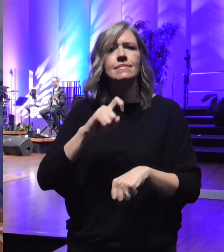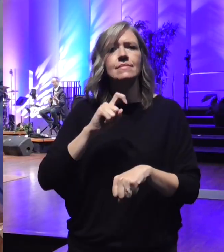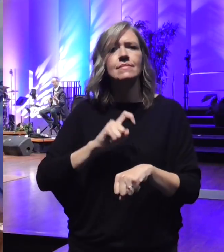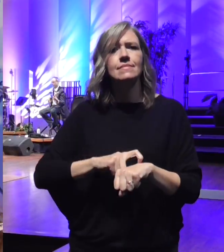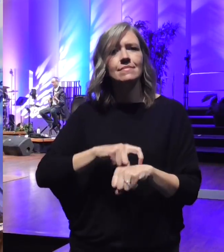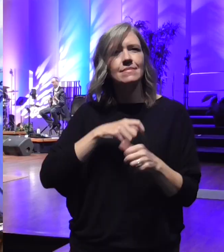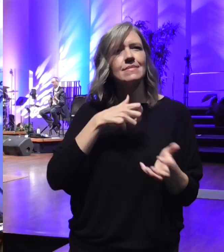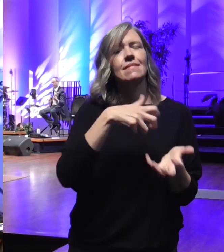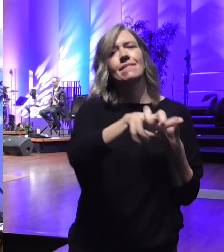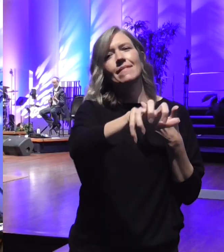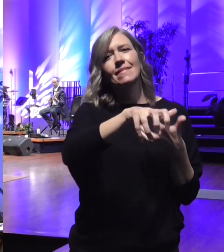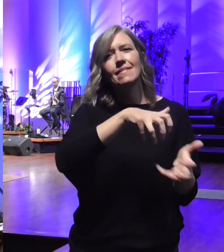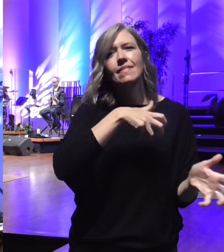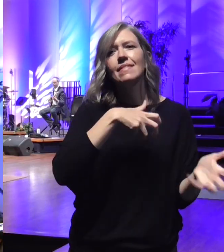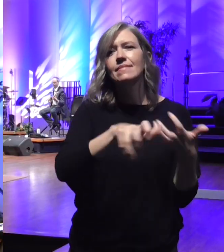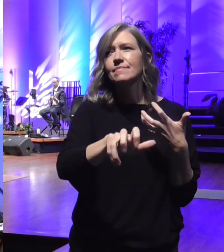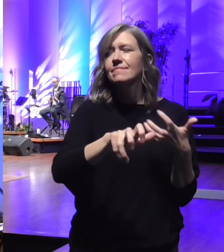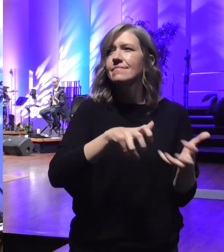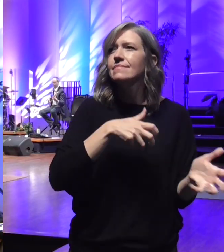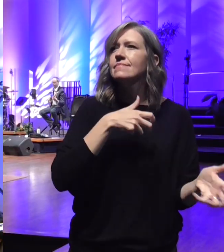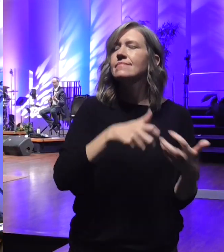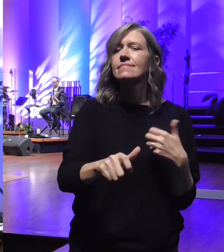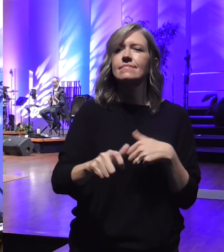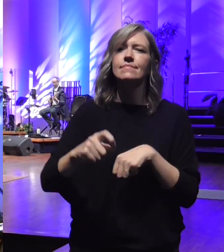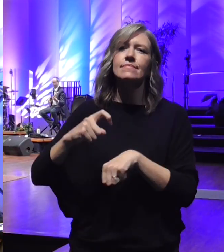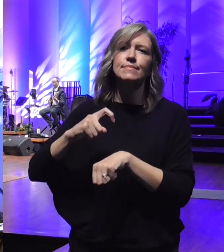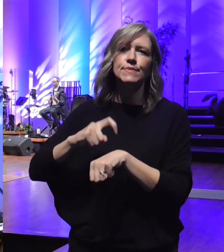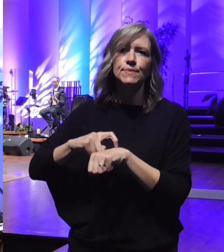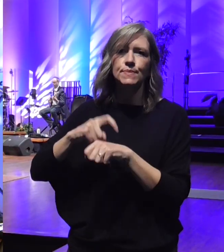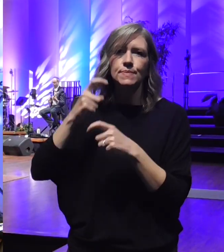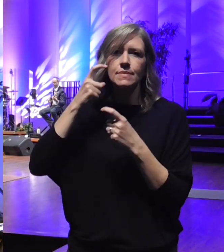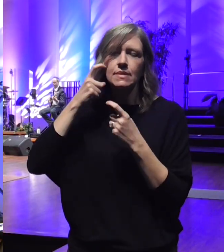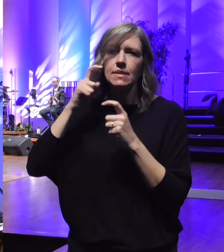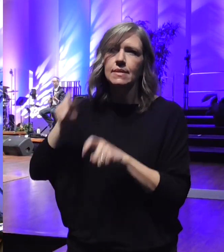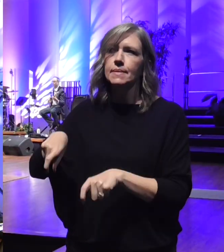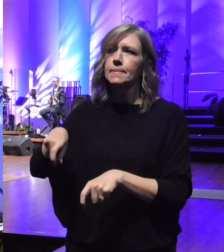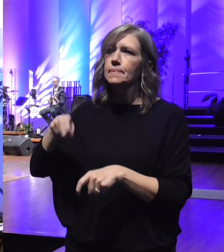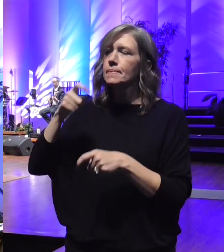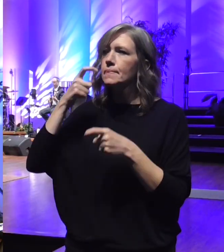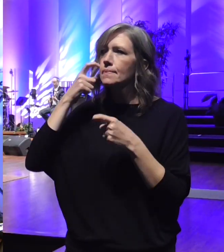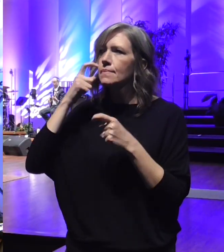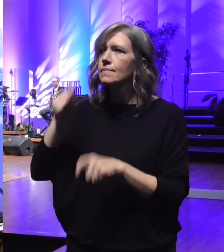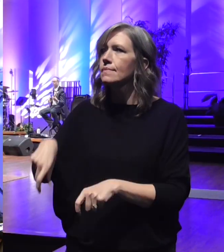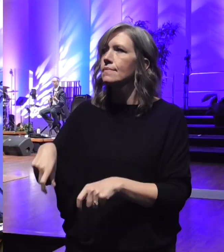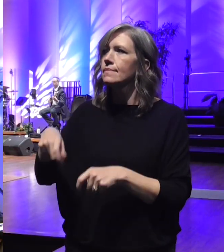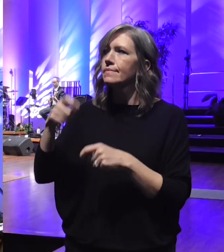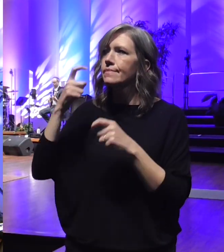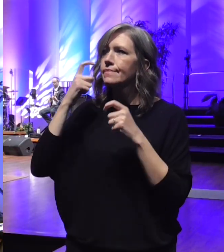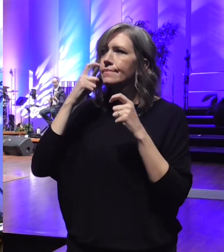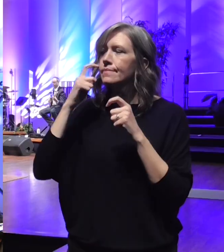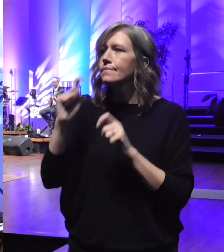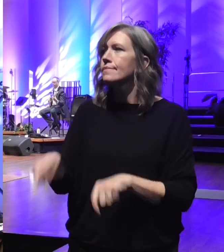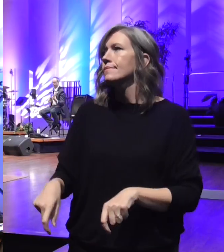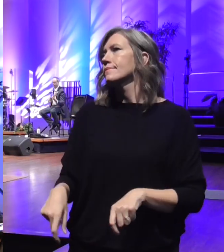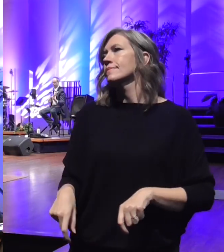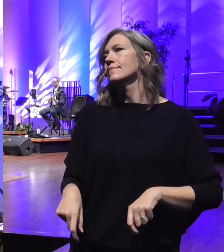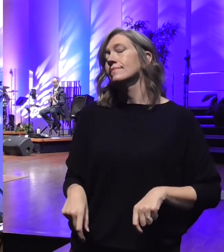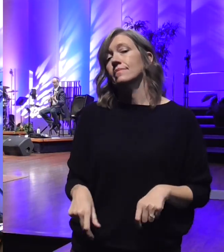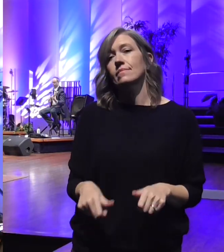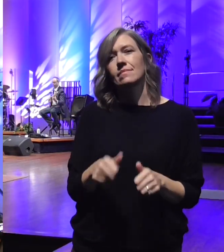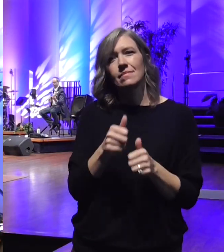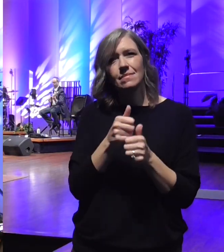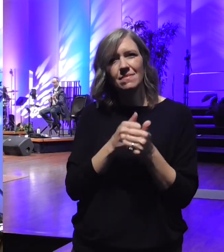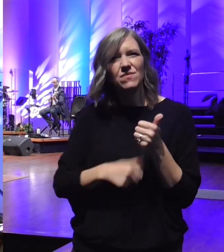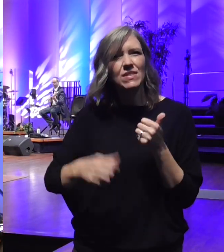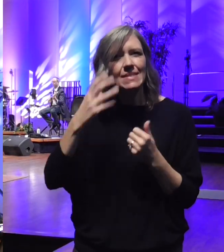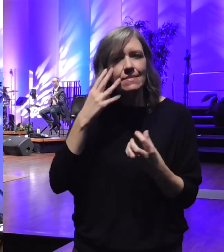to laugh, a time to weep.